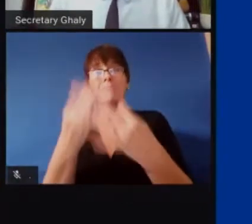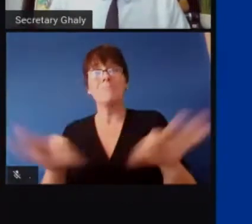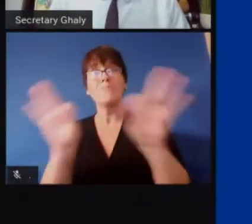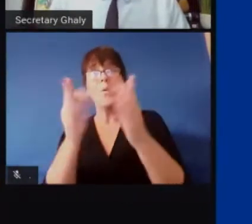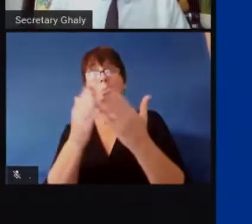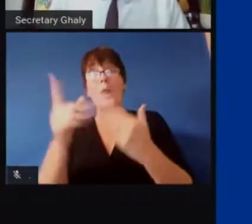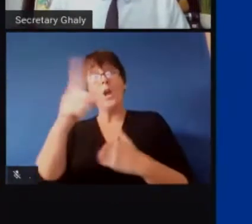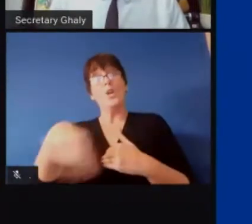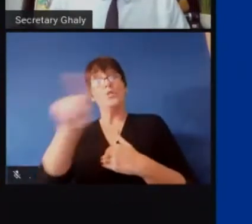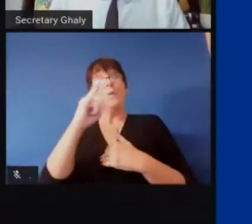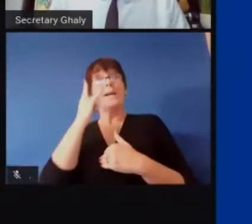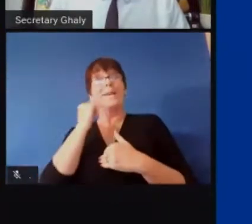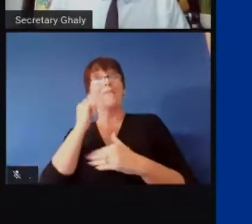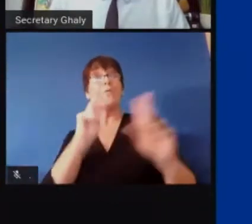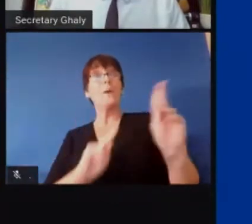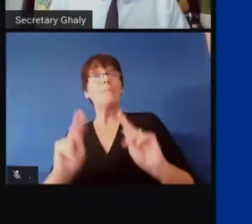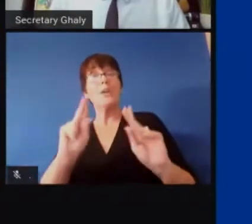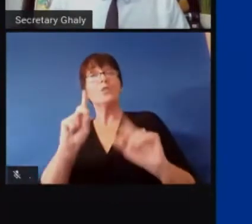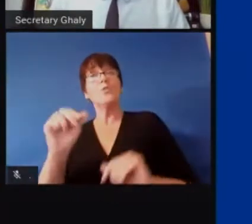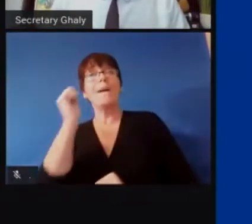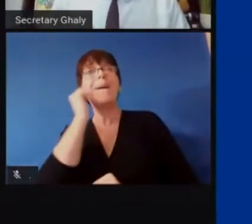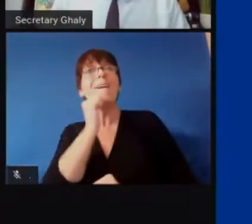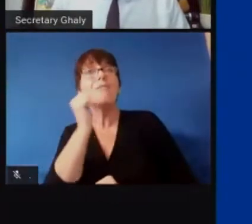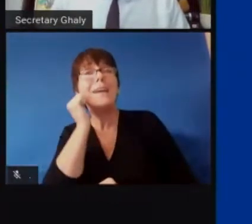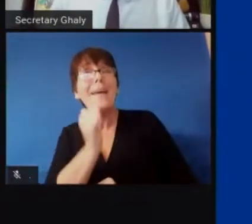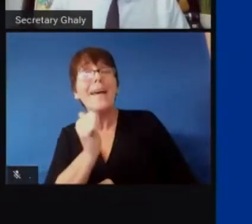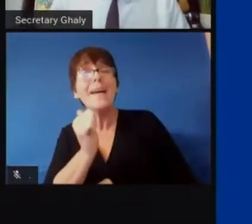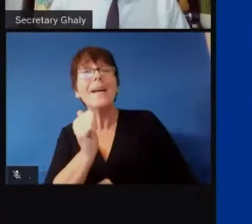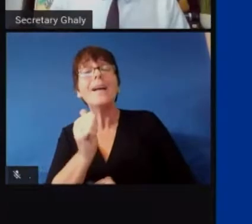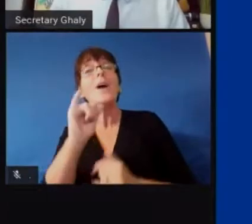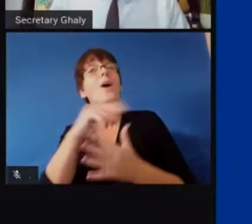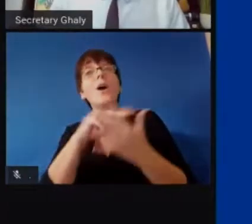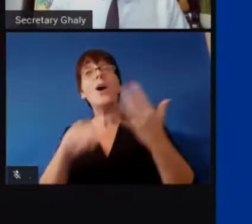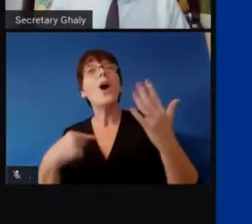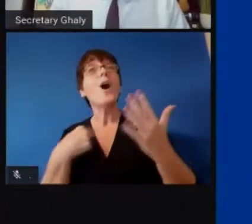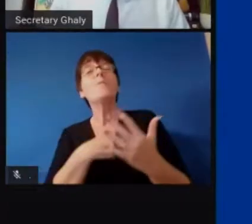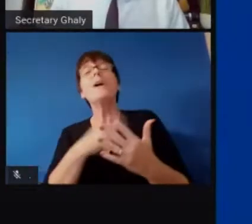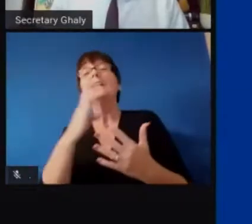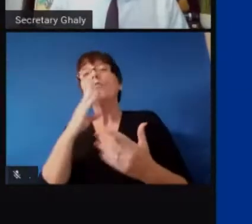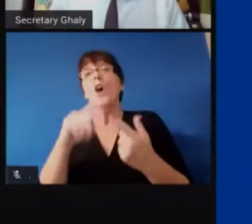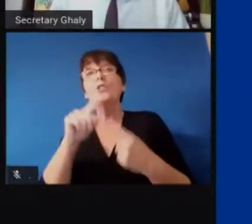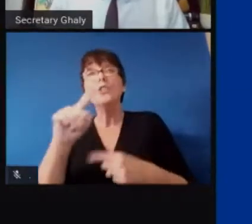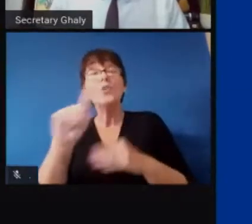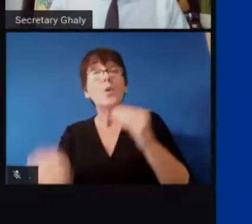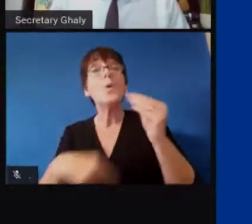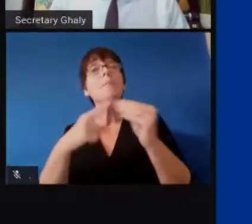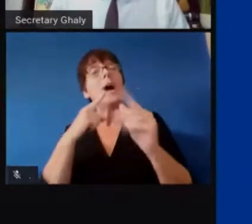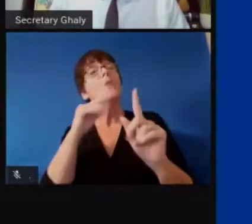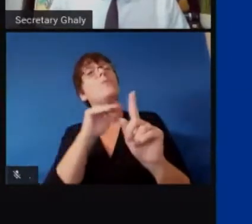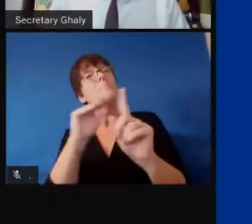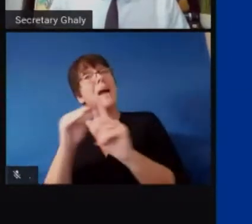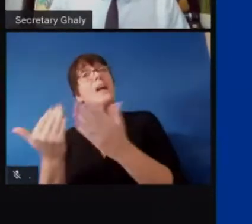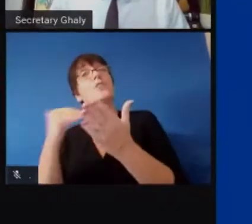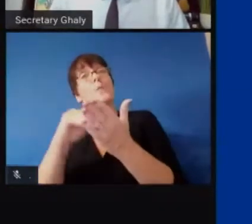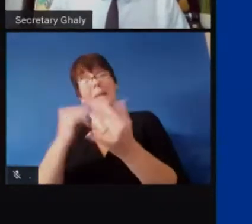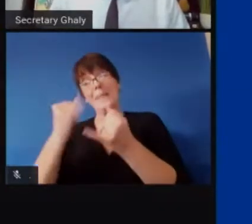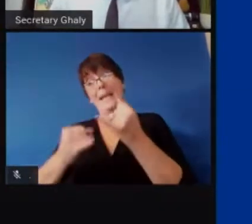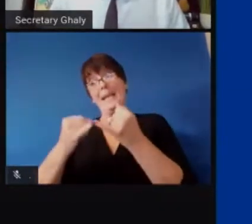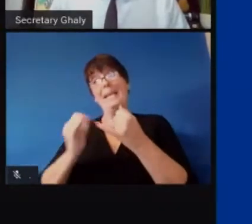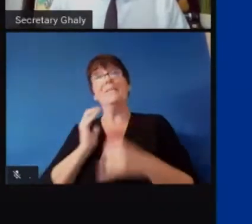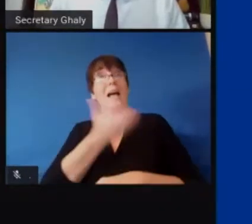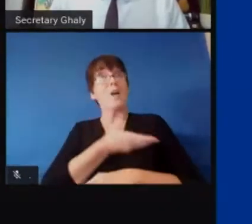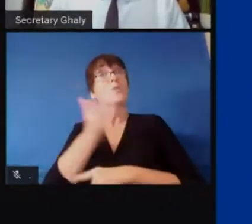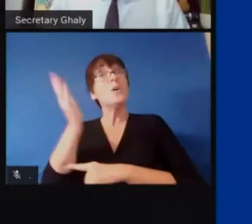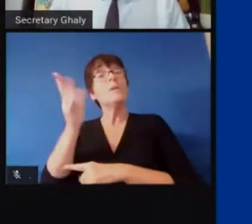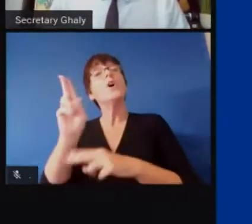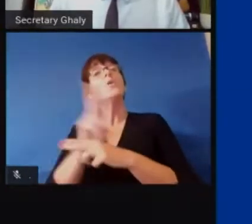you Californians are doing on a day-to-day basis. Those things that we talked to you about, we'll remind you again at the end of this presentation